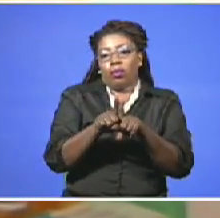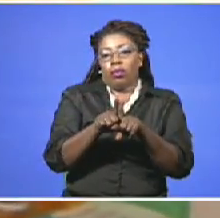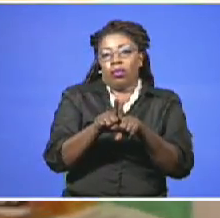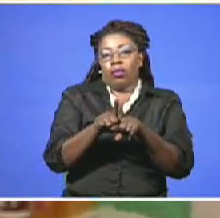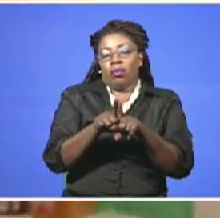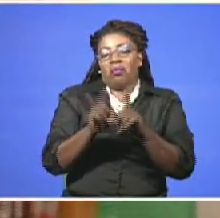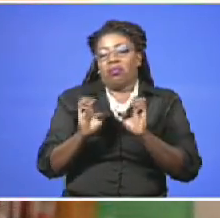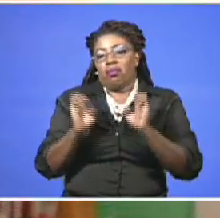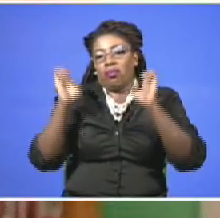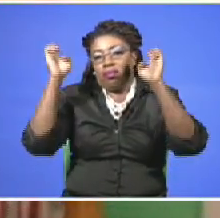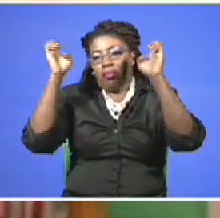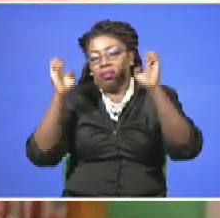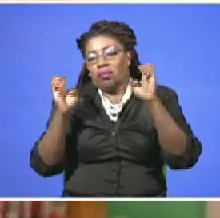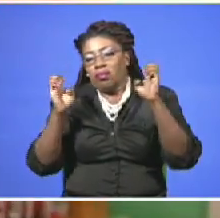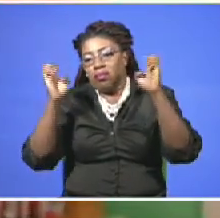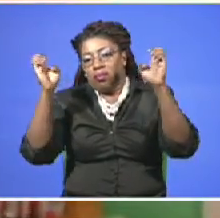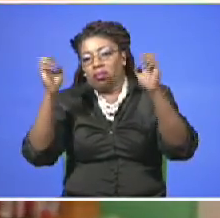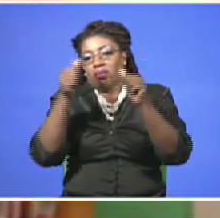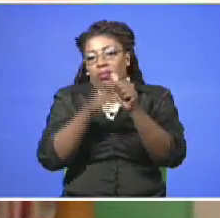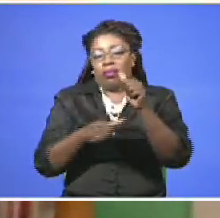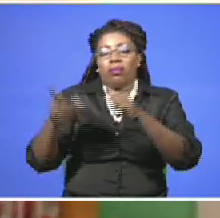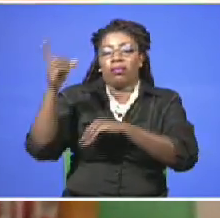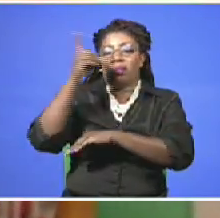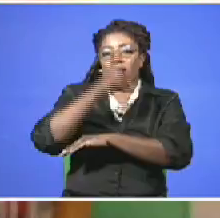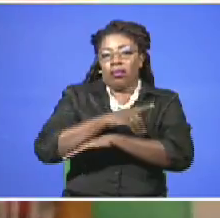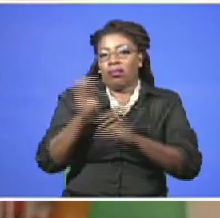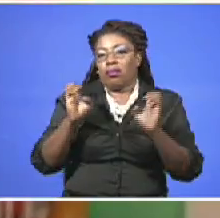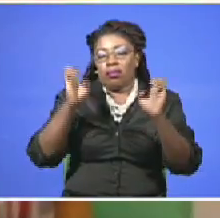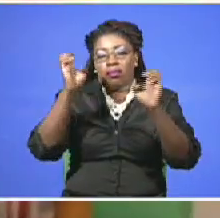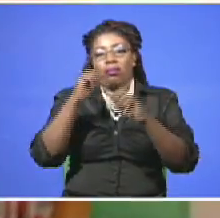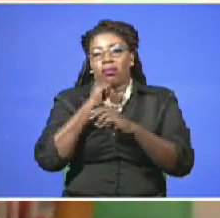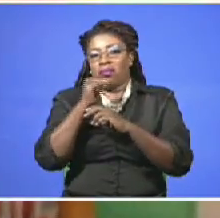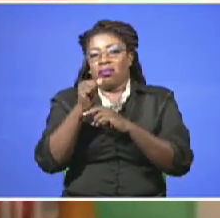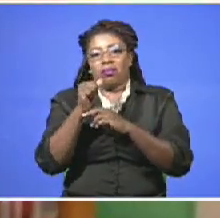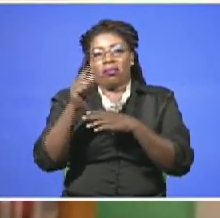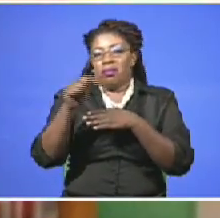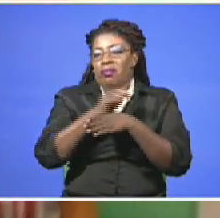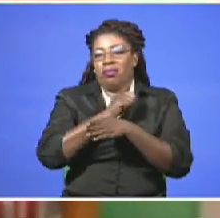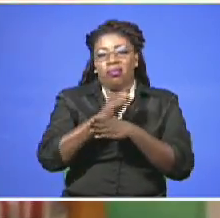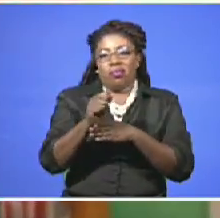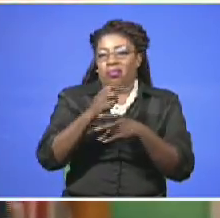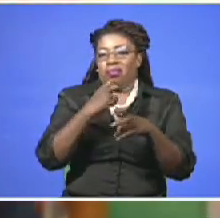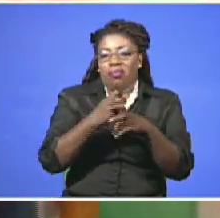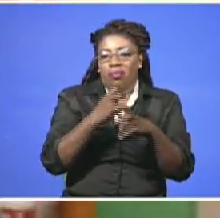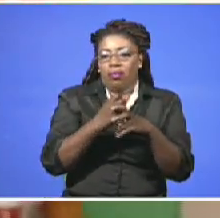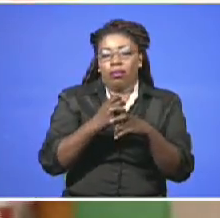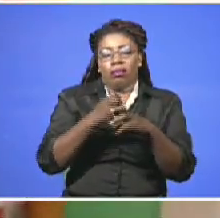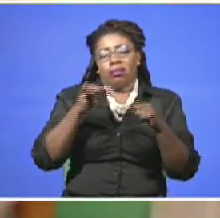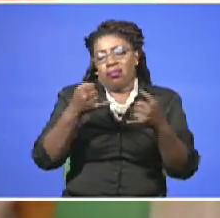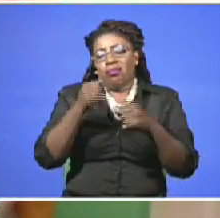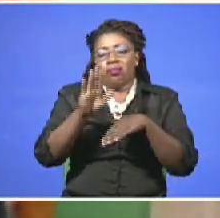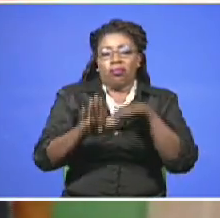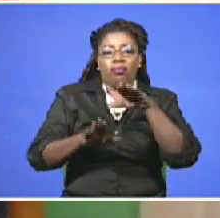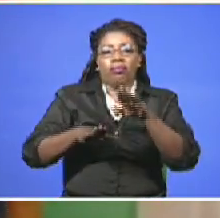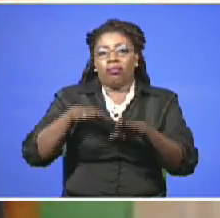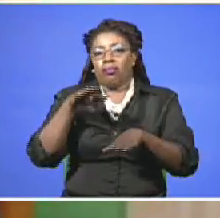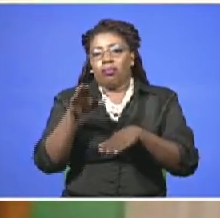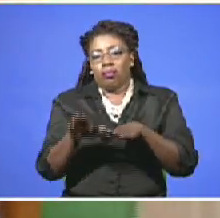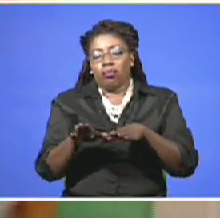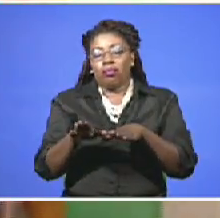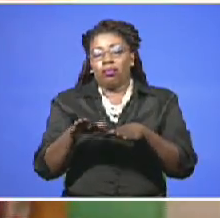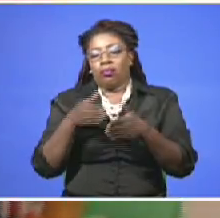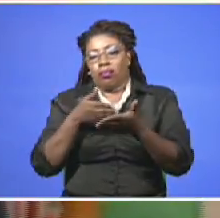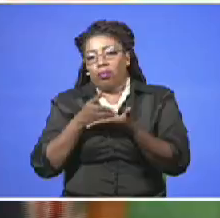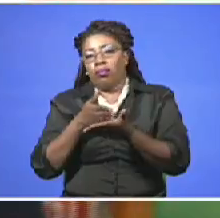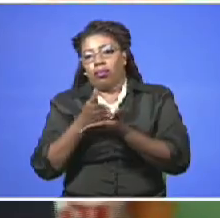exercise every day, and the exercise doesn't have to be like you're training for CARIFTA. You just walk. You walk at a